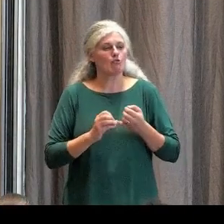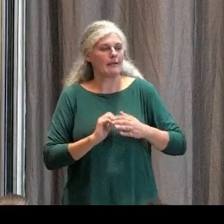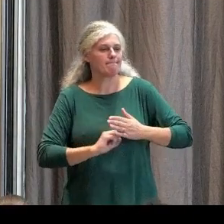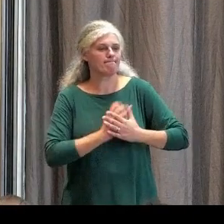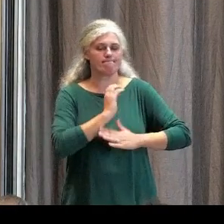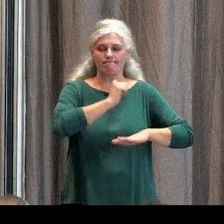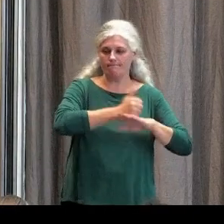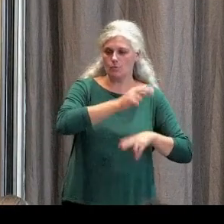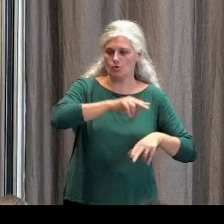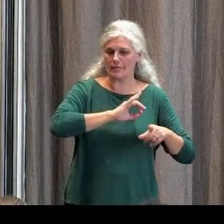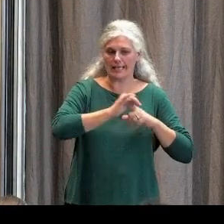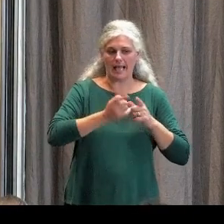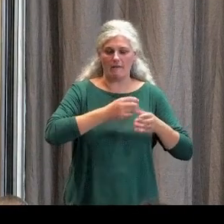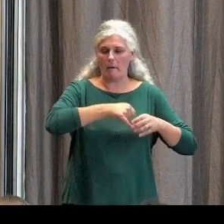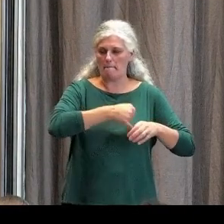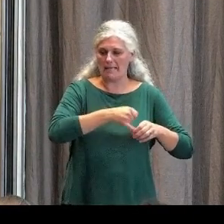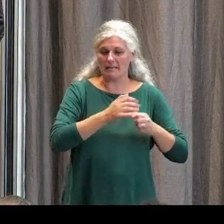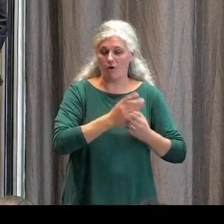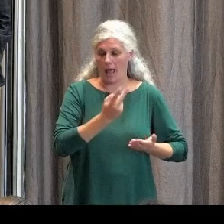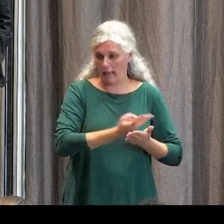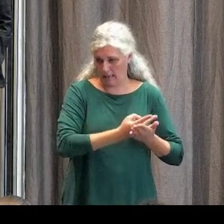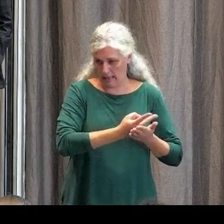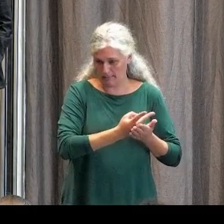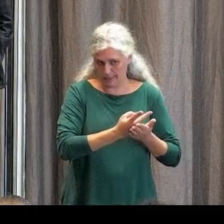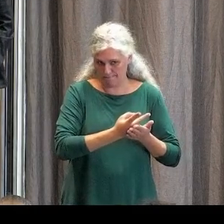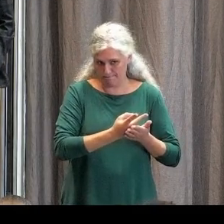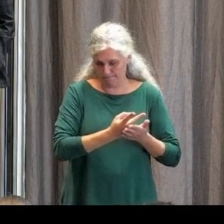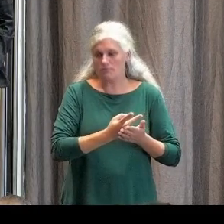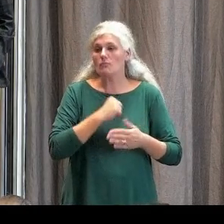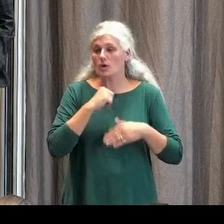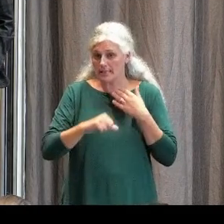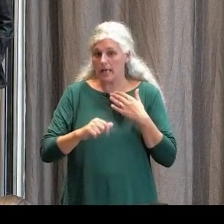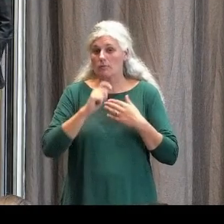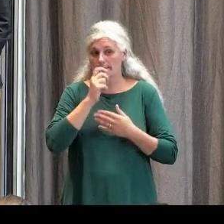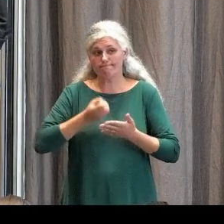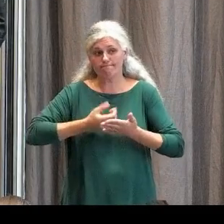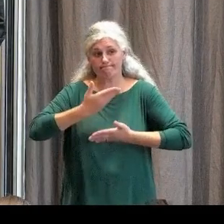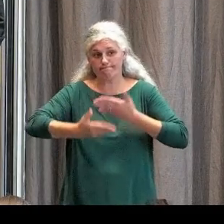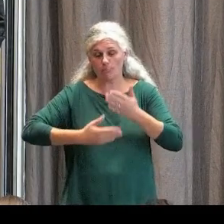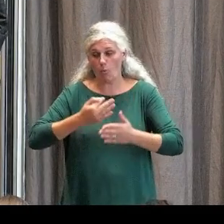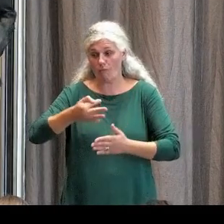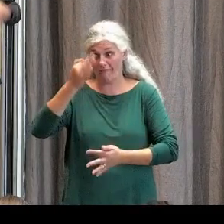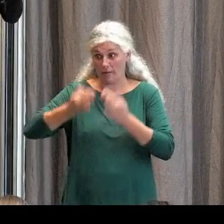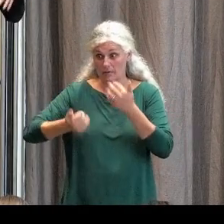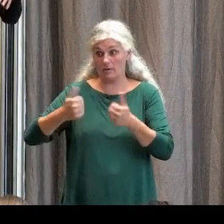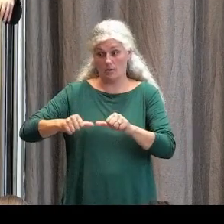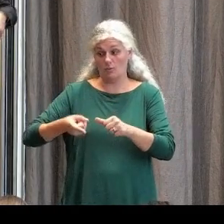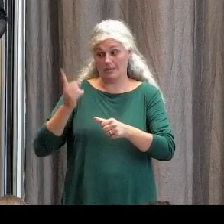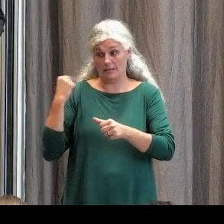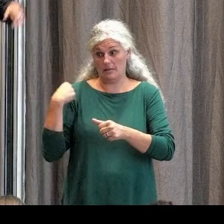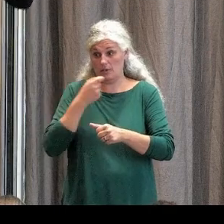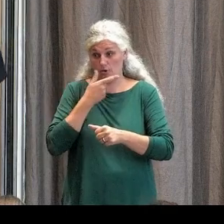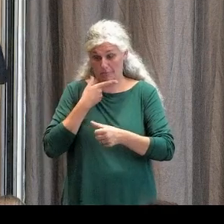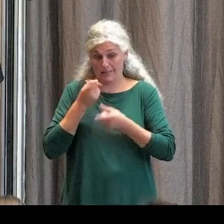new types of medicine for epilepsy. And I'm going to tell you today about one of the discoveries we made here in